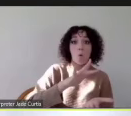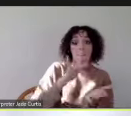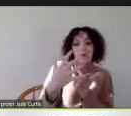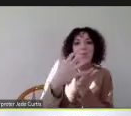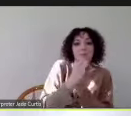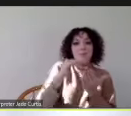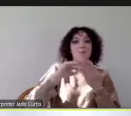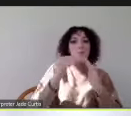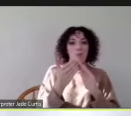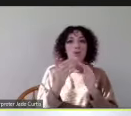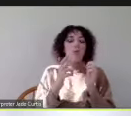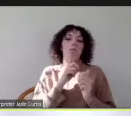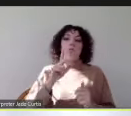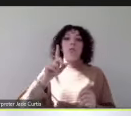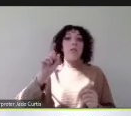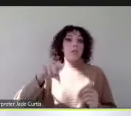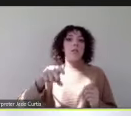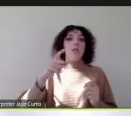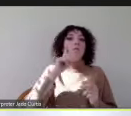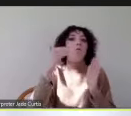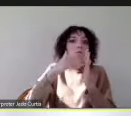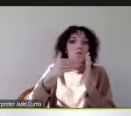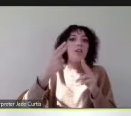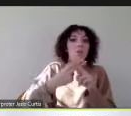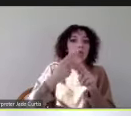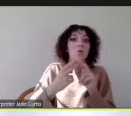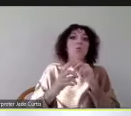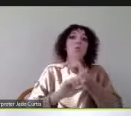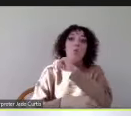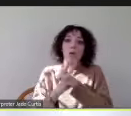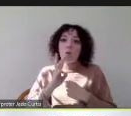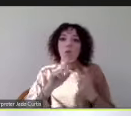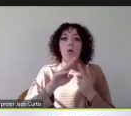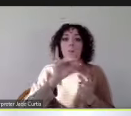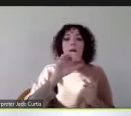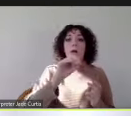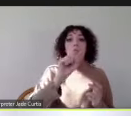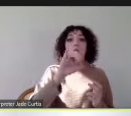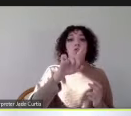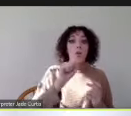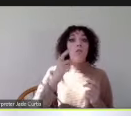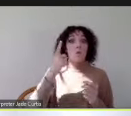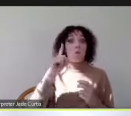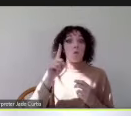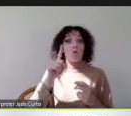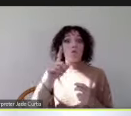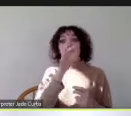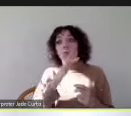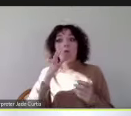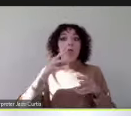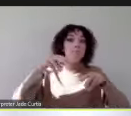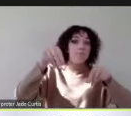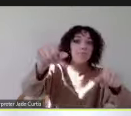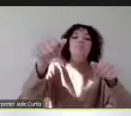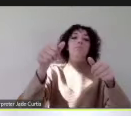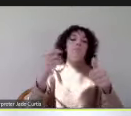With the need to reuse wastewater and biosolids in agriculture, we need to pay specific focus on this